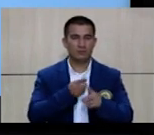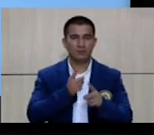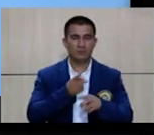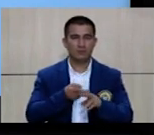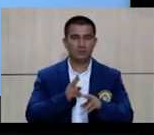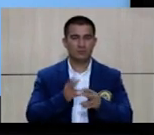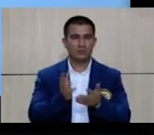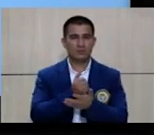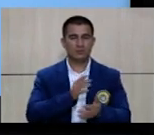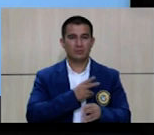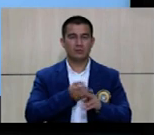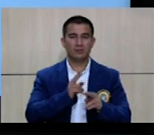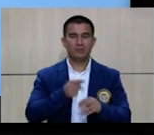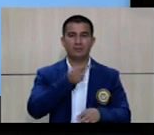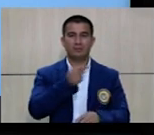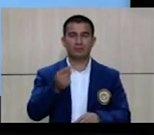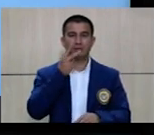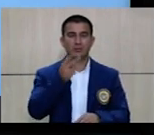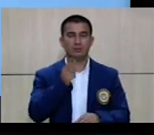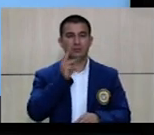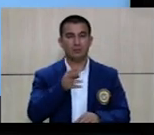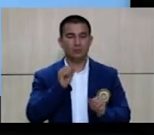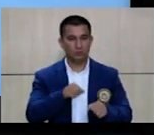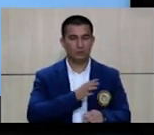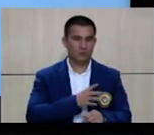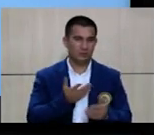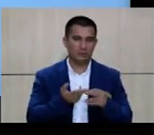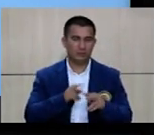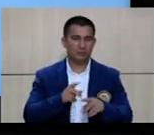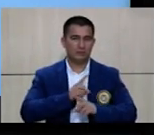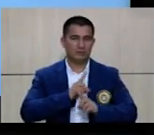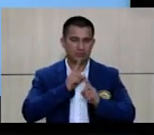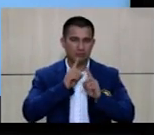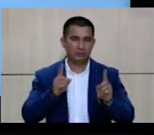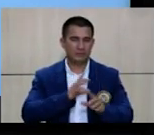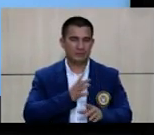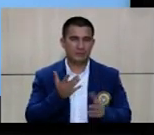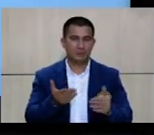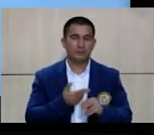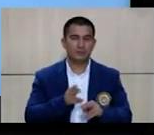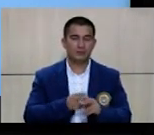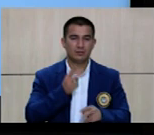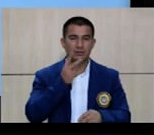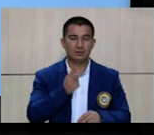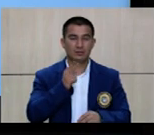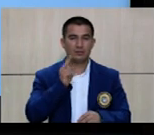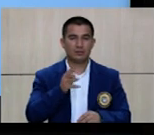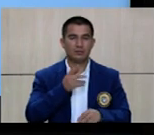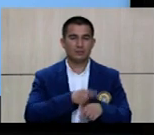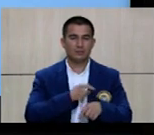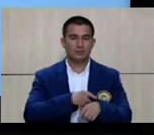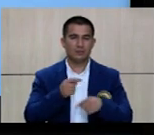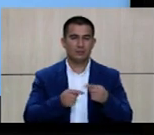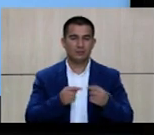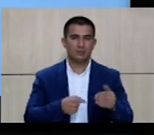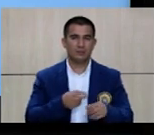tezligini. U minus 2 kilometr soat bo'la olmaydi. Demak, javobimiz 2 kilometr soat. Oqim